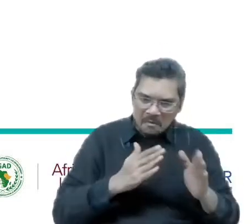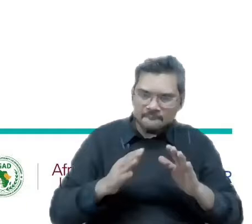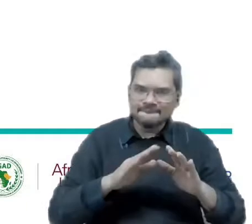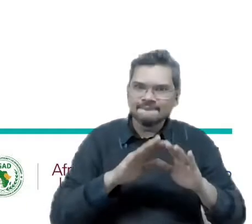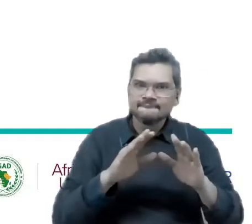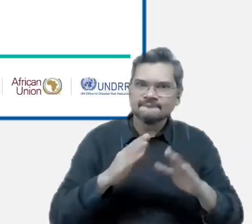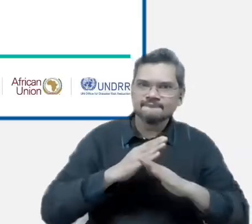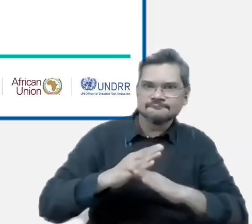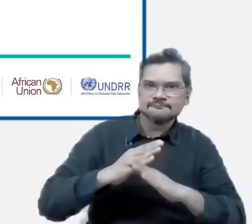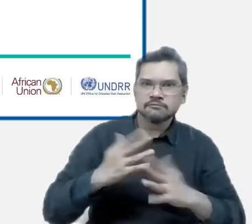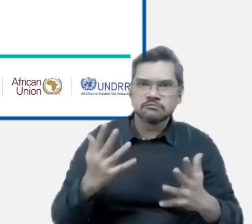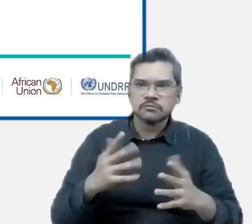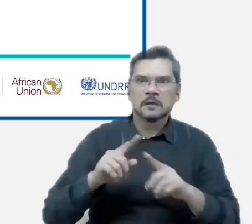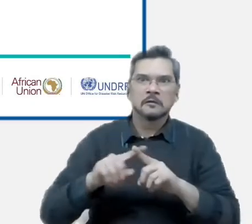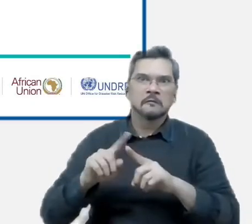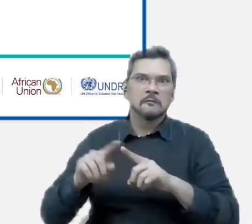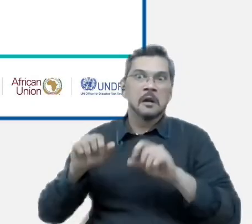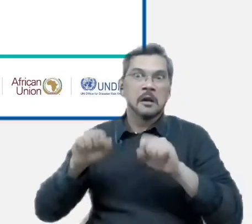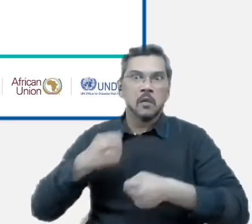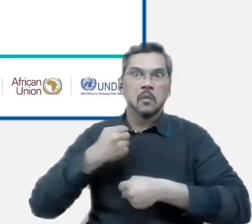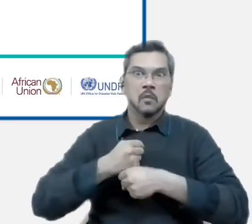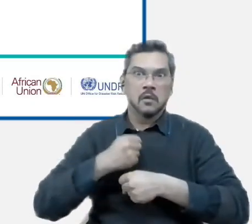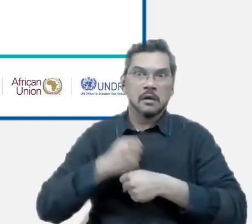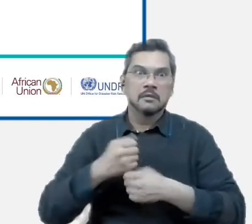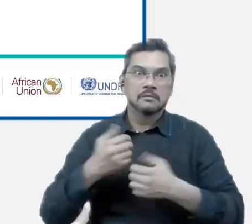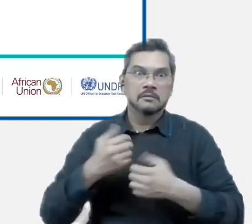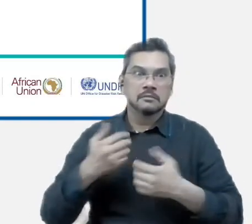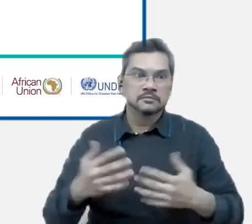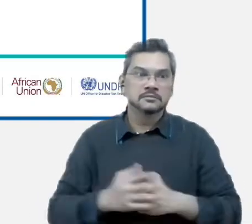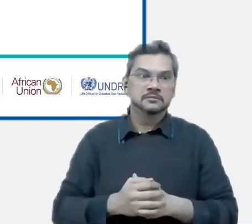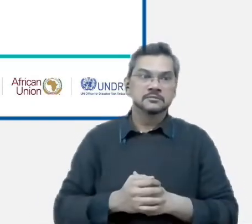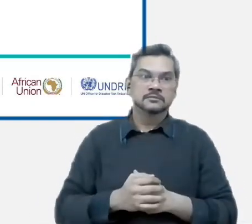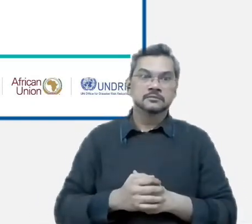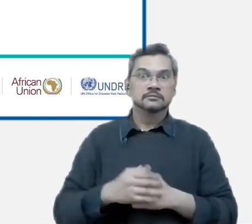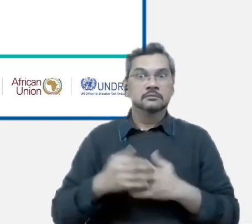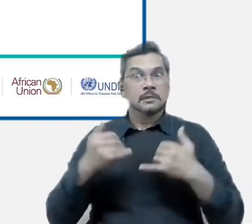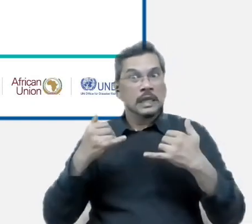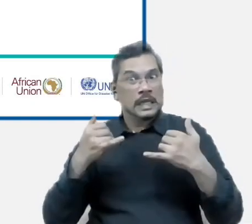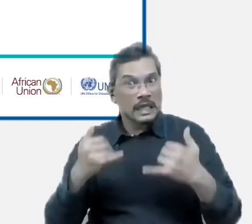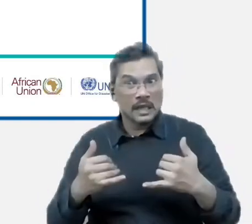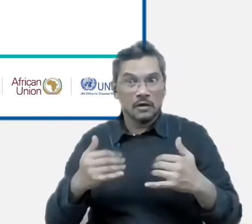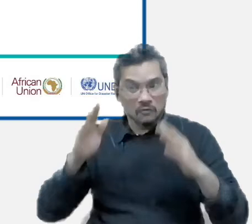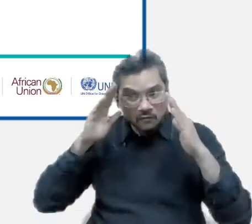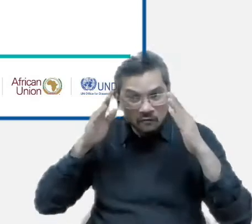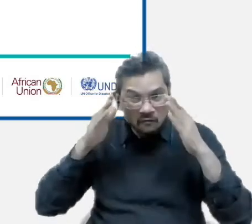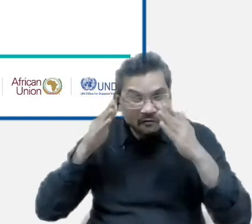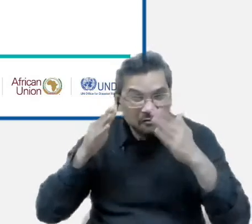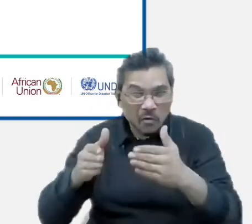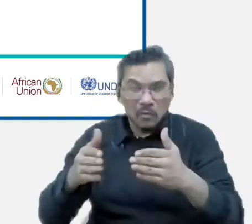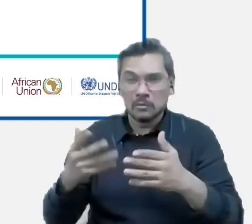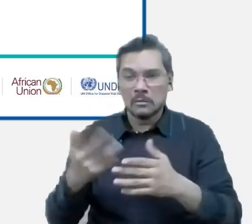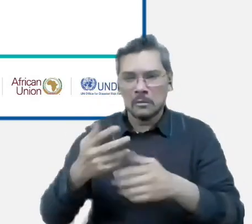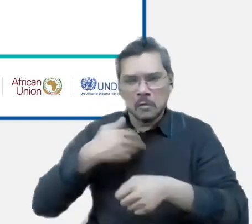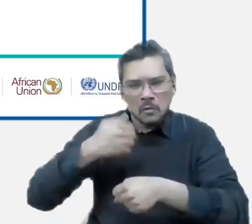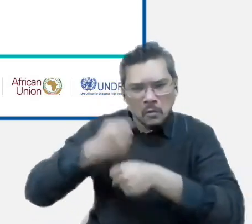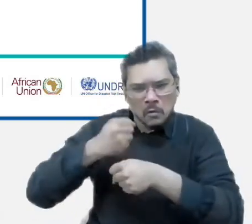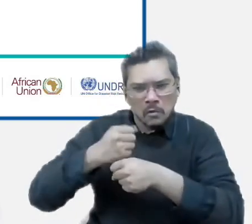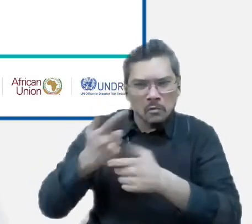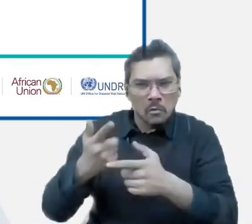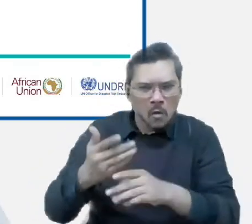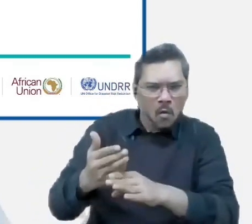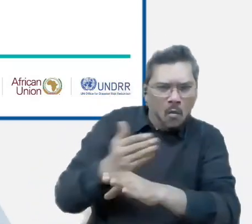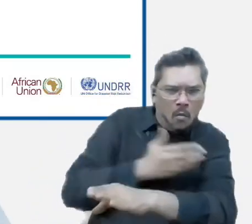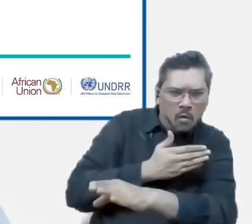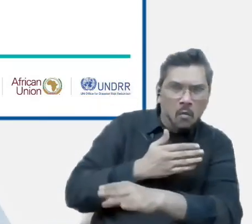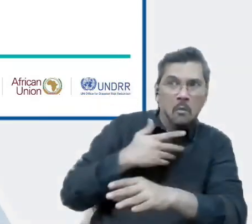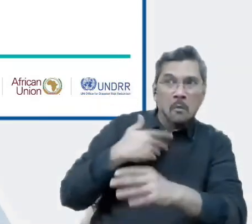are focusing more on anticipatory, or let's say forecast-based actions. That is where the future should head, rather